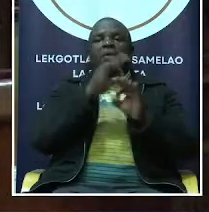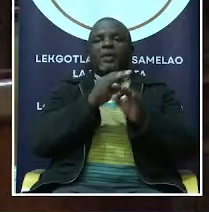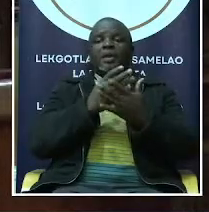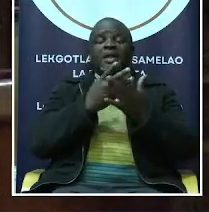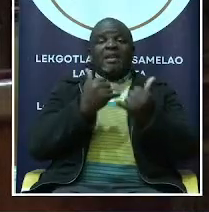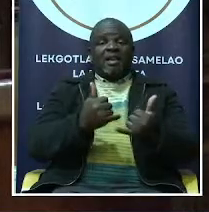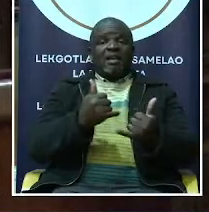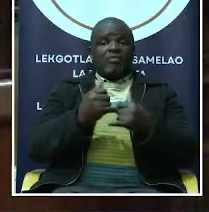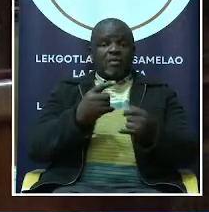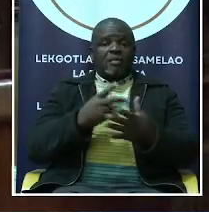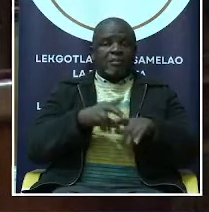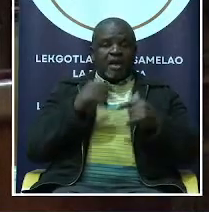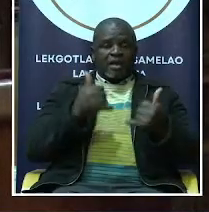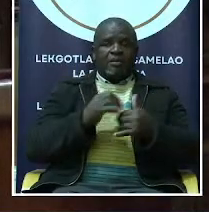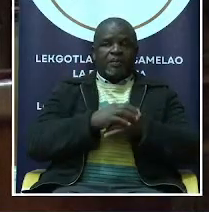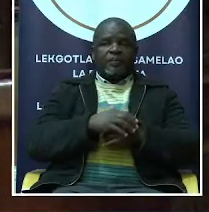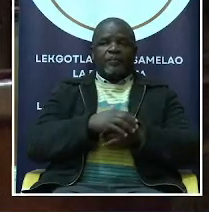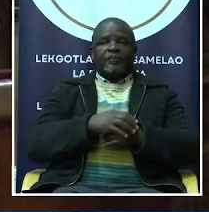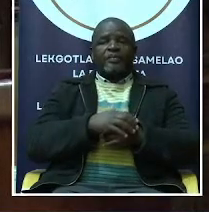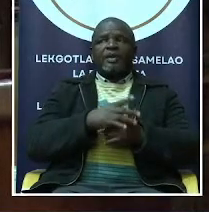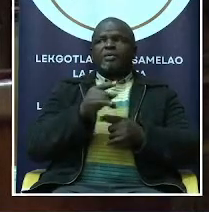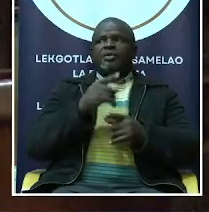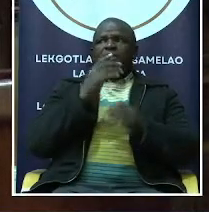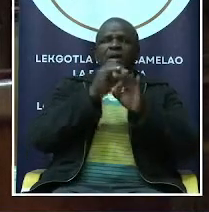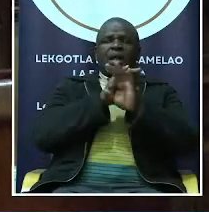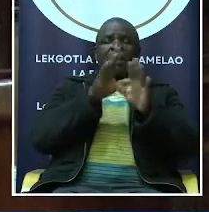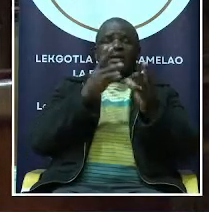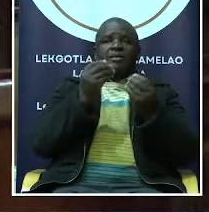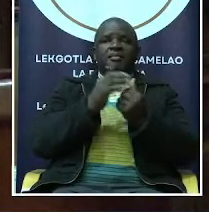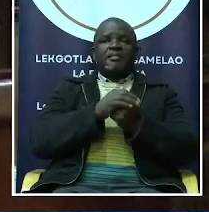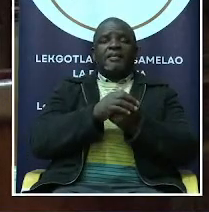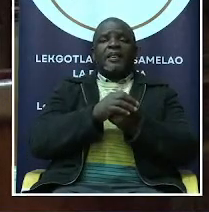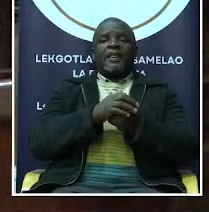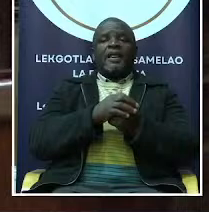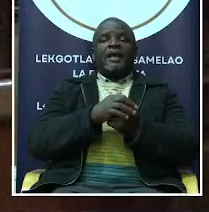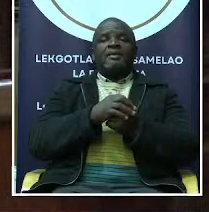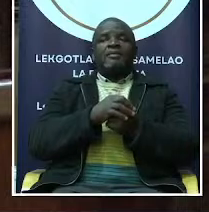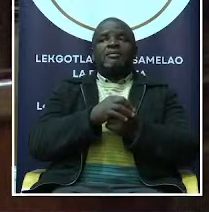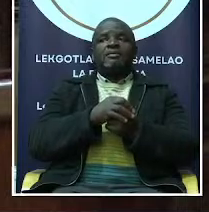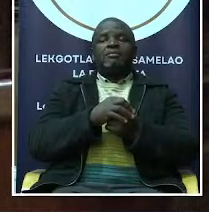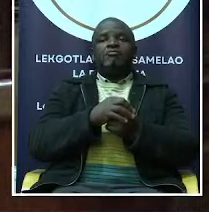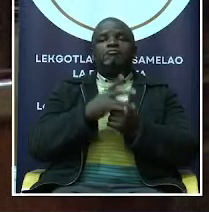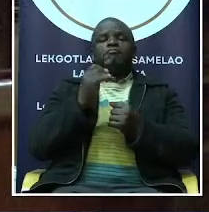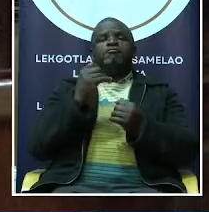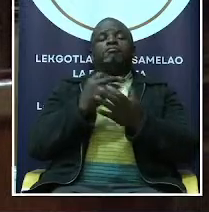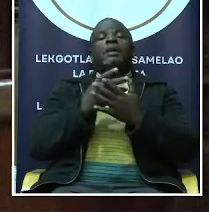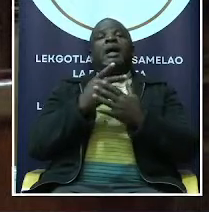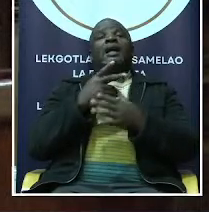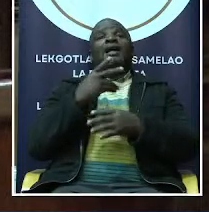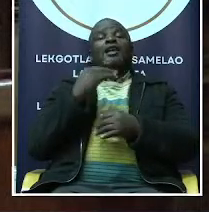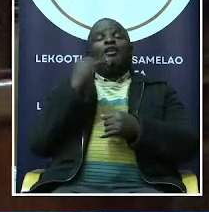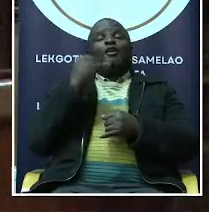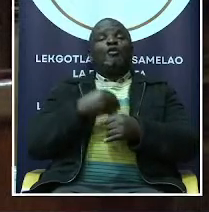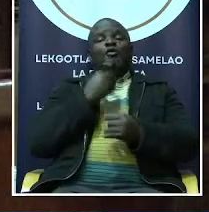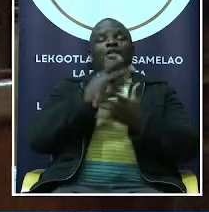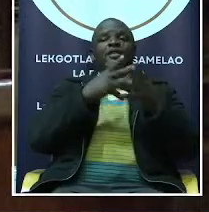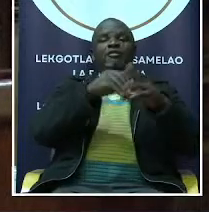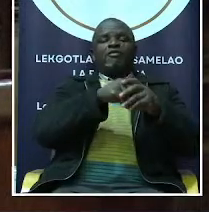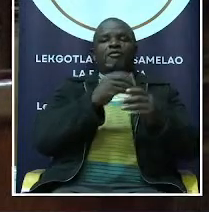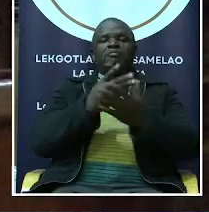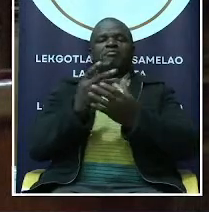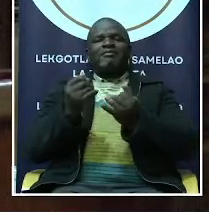people. Let us be clear. It's time to institutionalize youth participant, not just